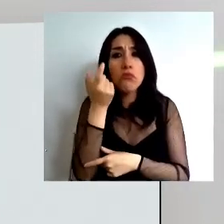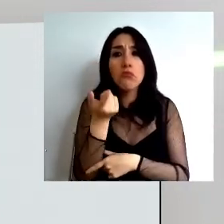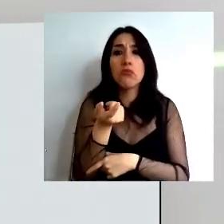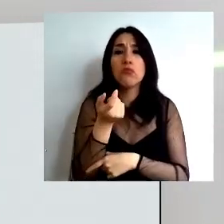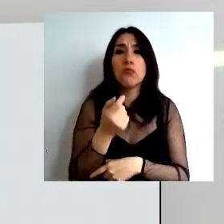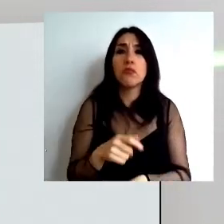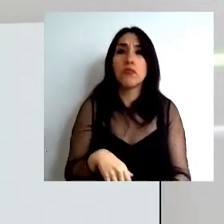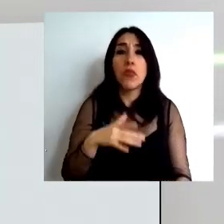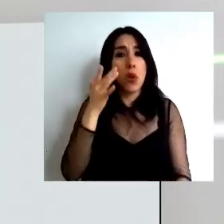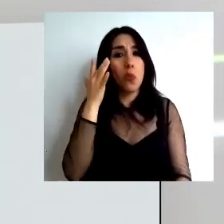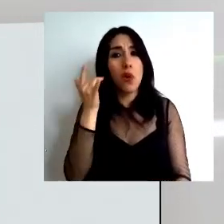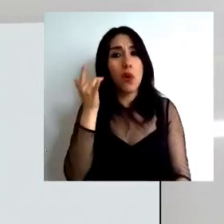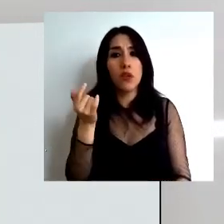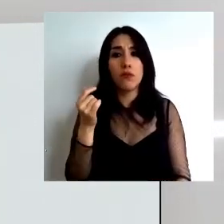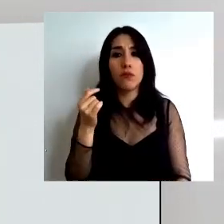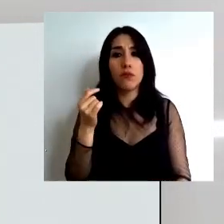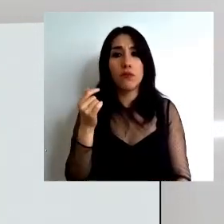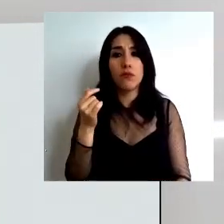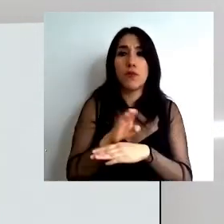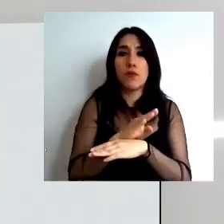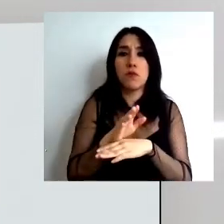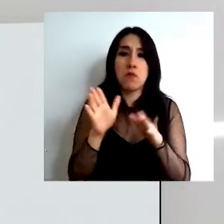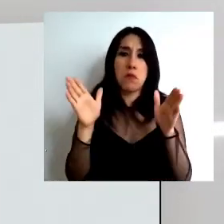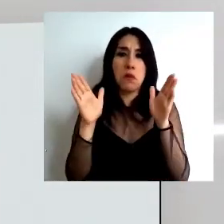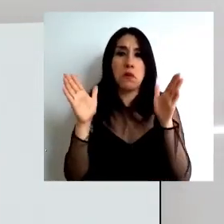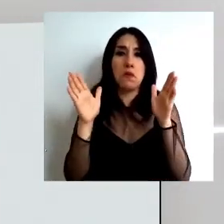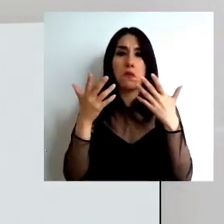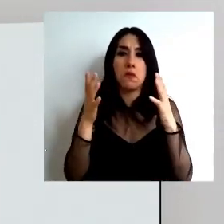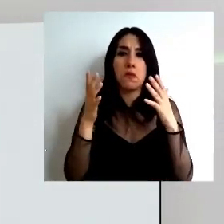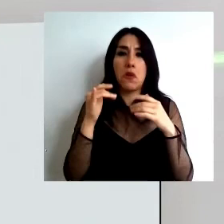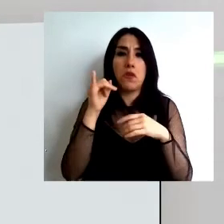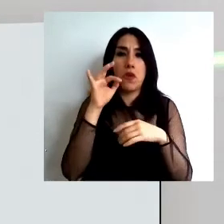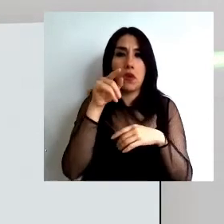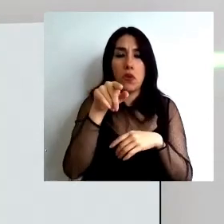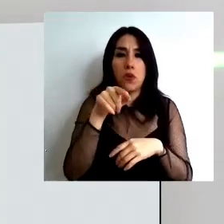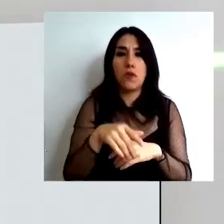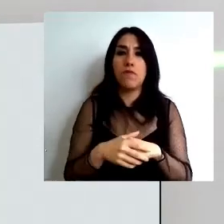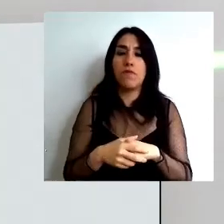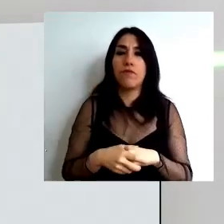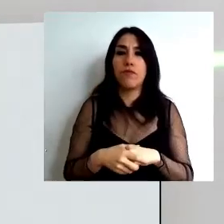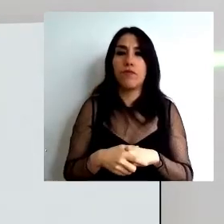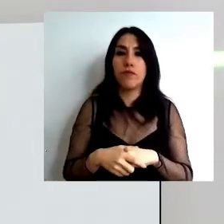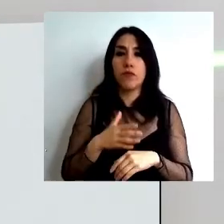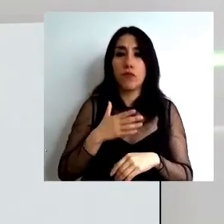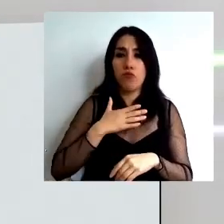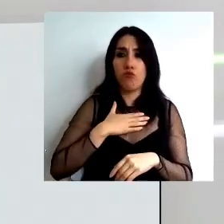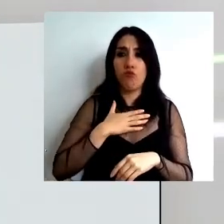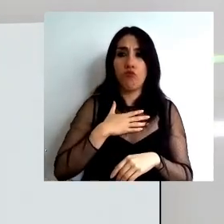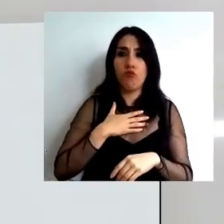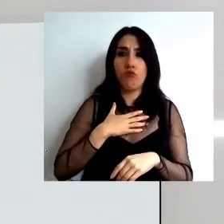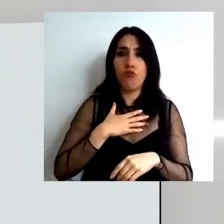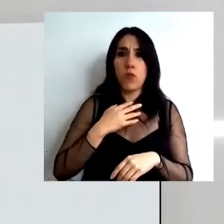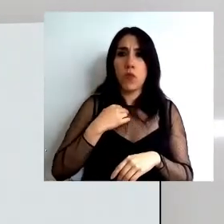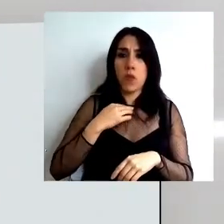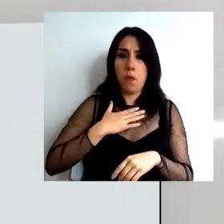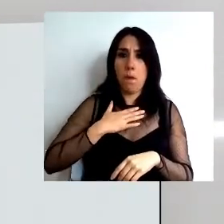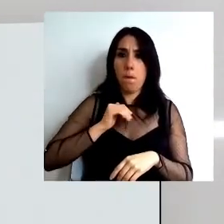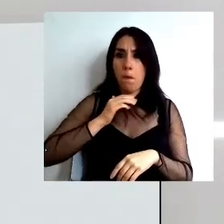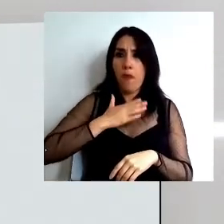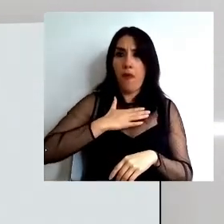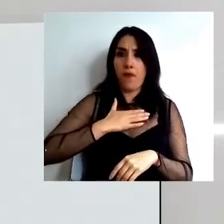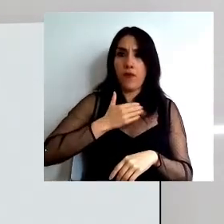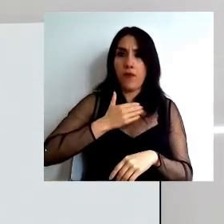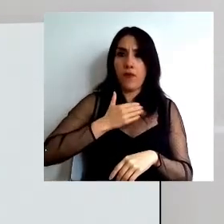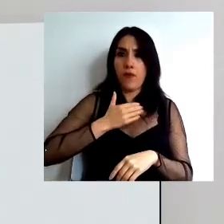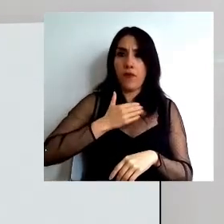for replicating, you have really to know what are the key points, and otherwise you will fail. And I have seen a lot of part